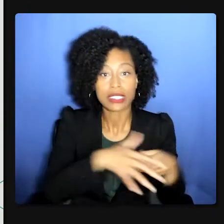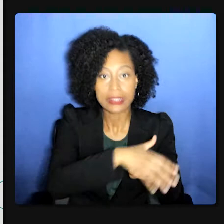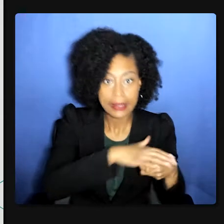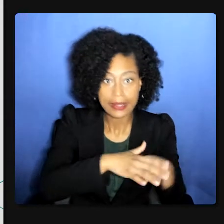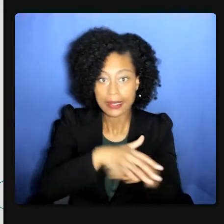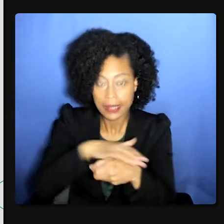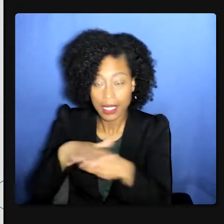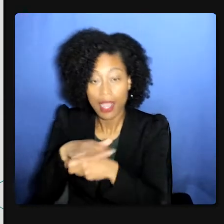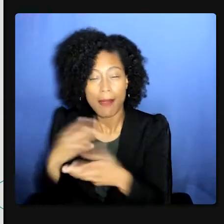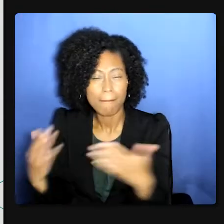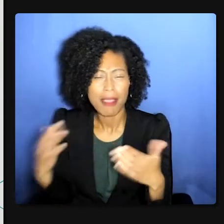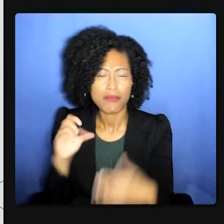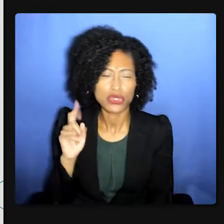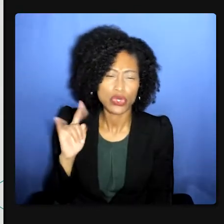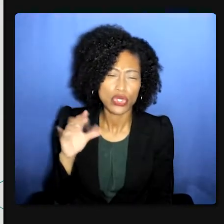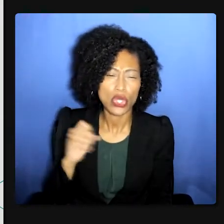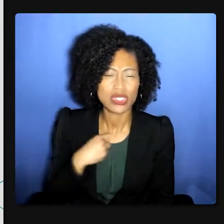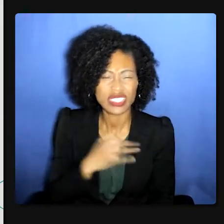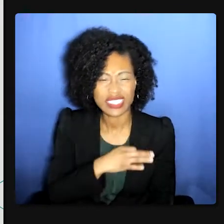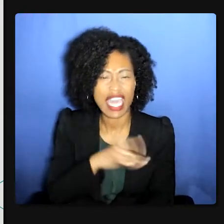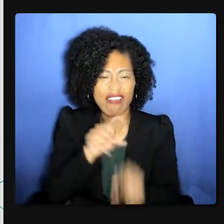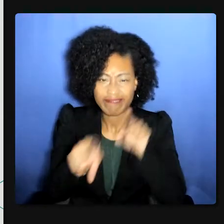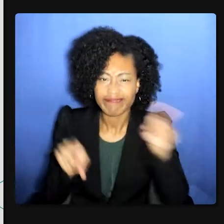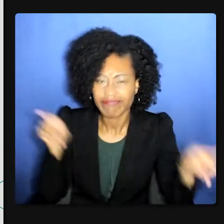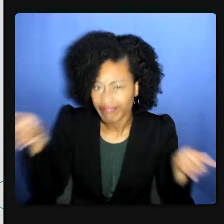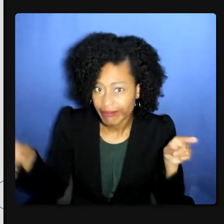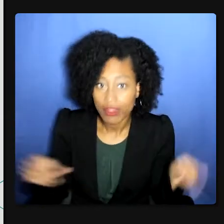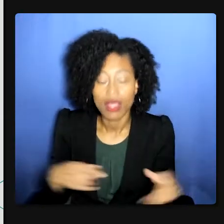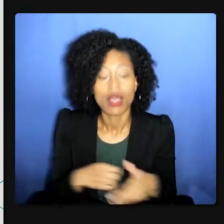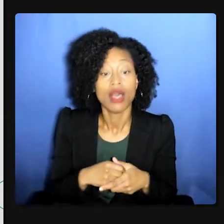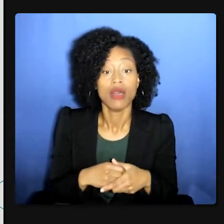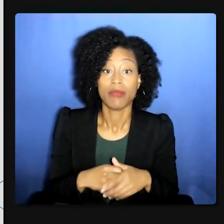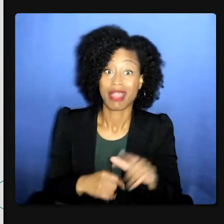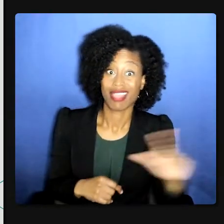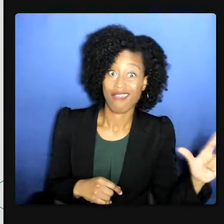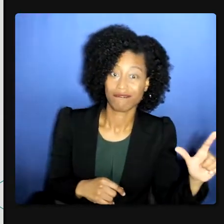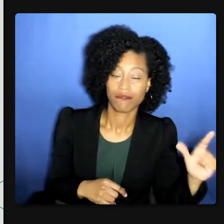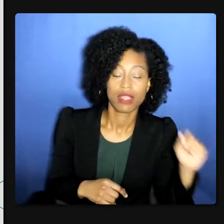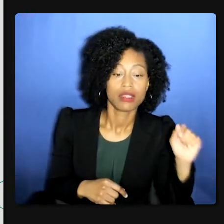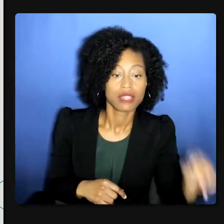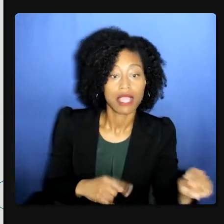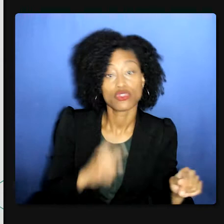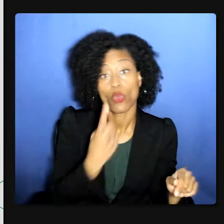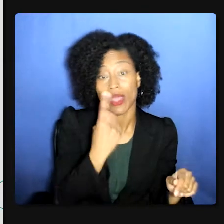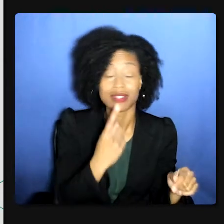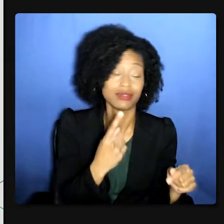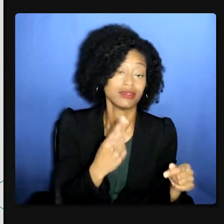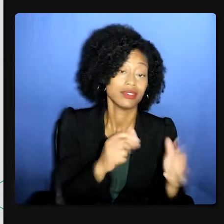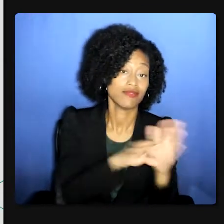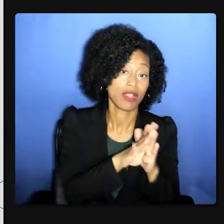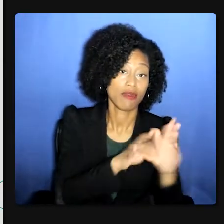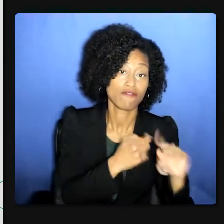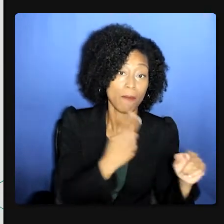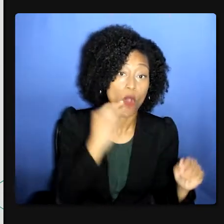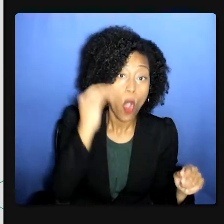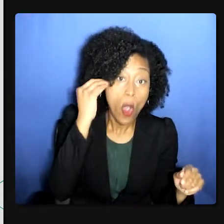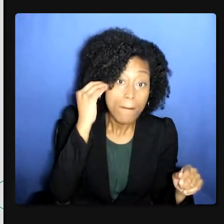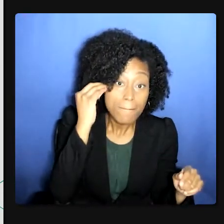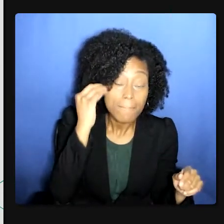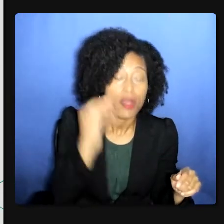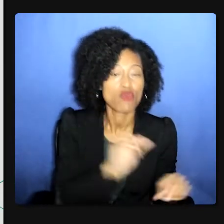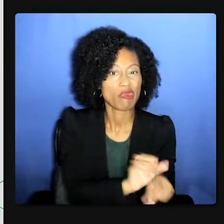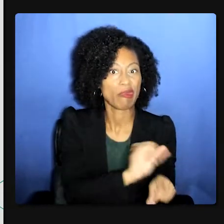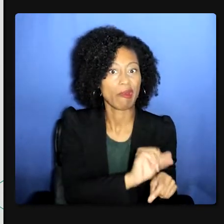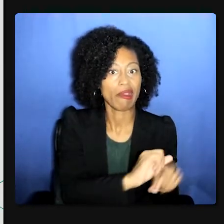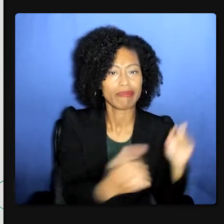geographies where a studio's staff might be spread across. Starting from the left of the diagram, a developer working from home, to the version